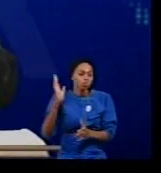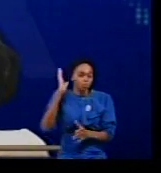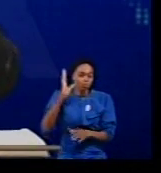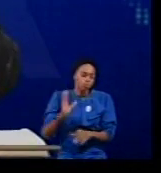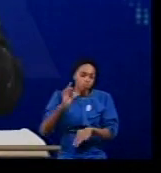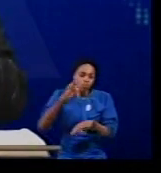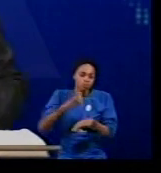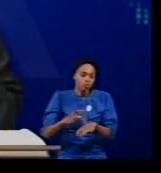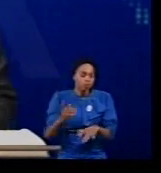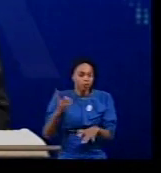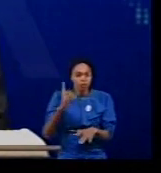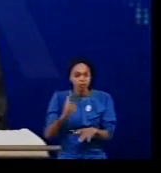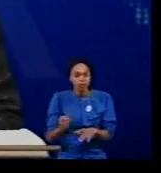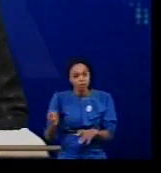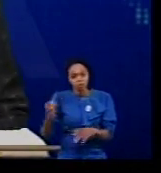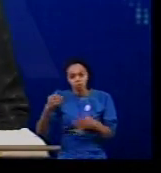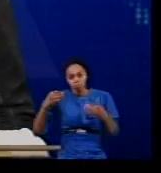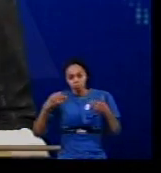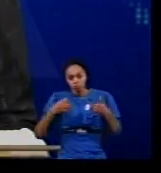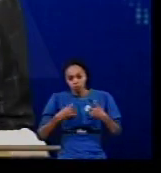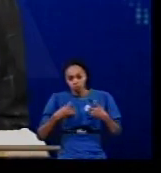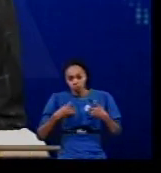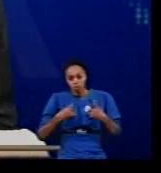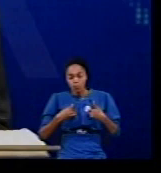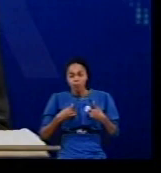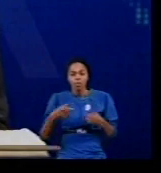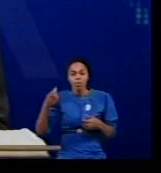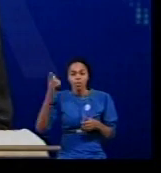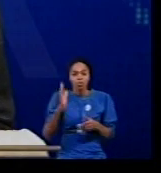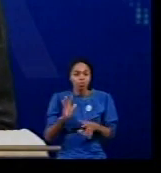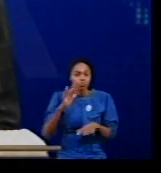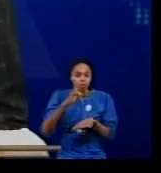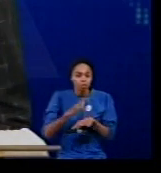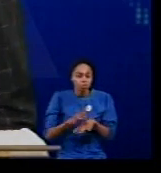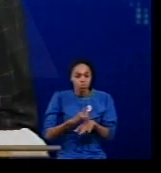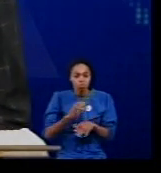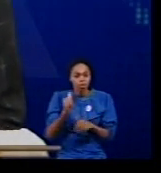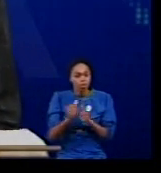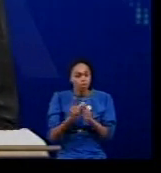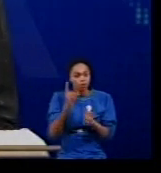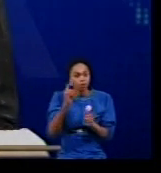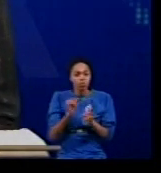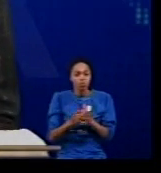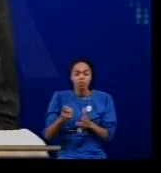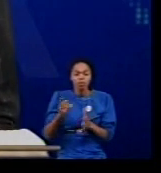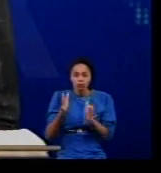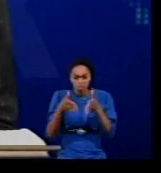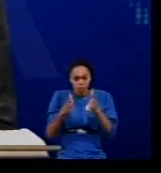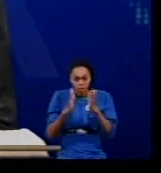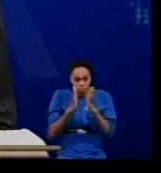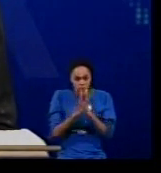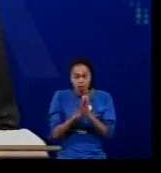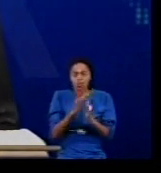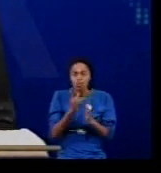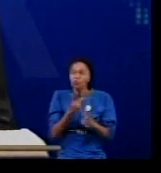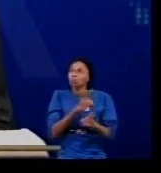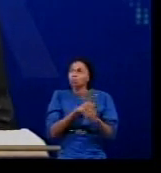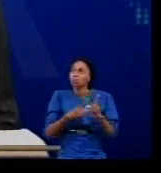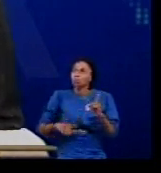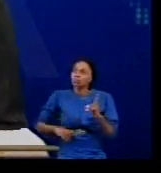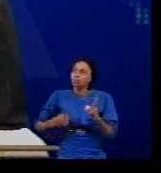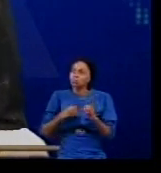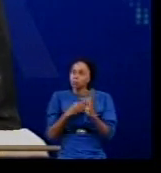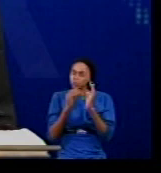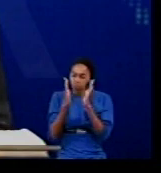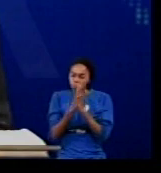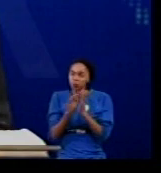every one of us. Number one, he calls us to salvation. Number two, he calls us to separation. That is, he